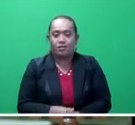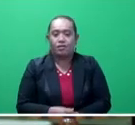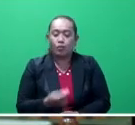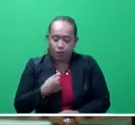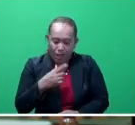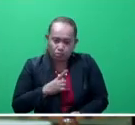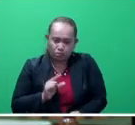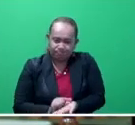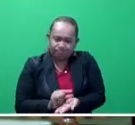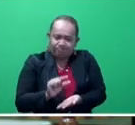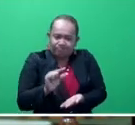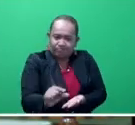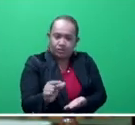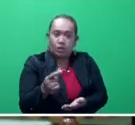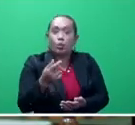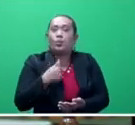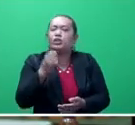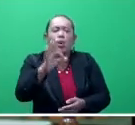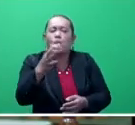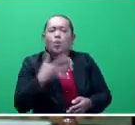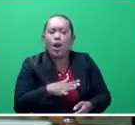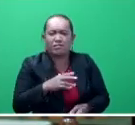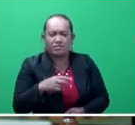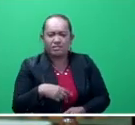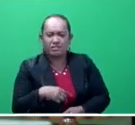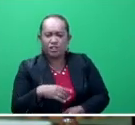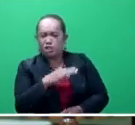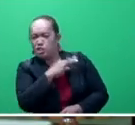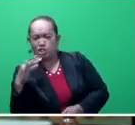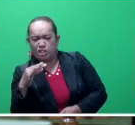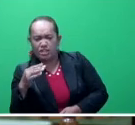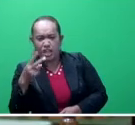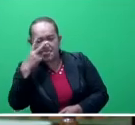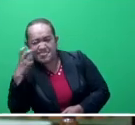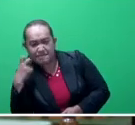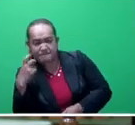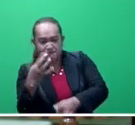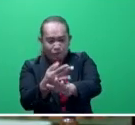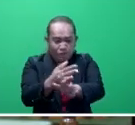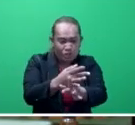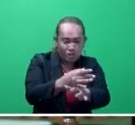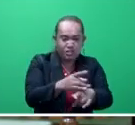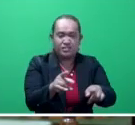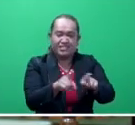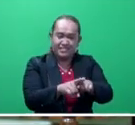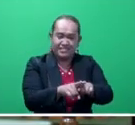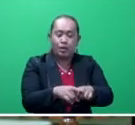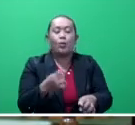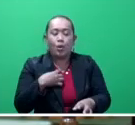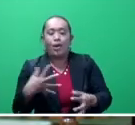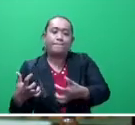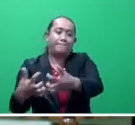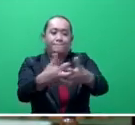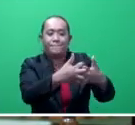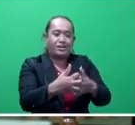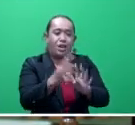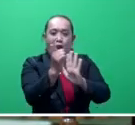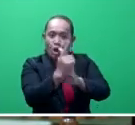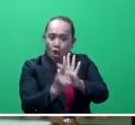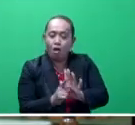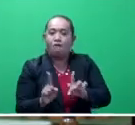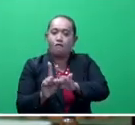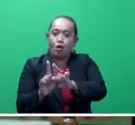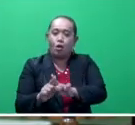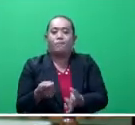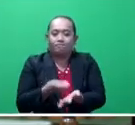addition so that illegal fishing and other abuse of the environment and our blue economy is part of our overall effort to build back better,